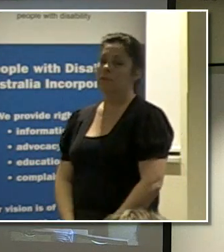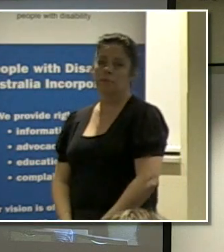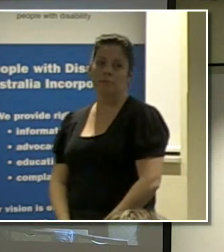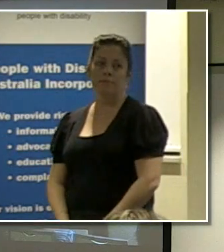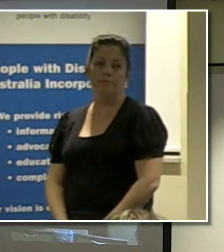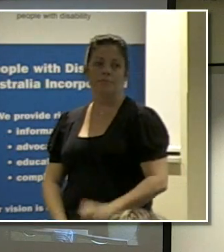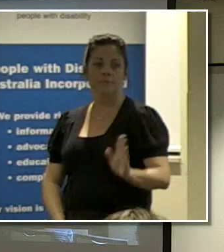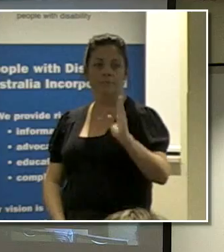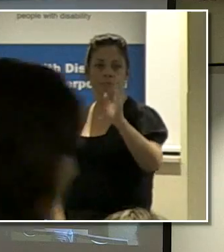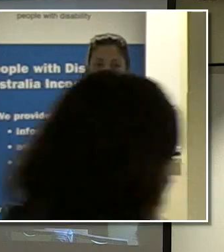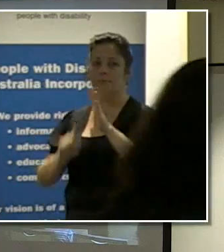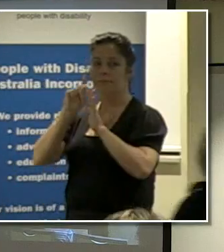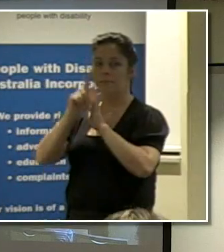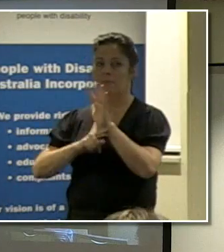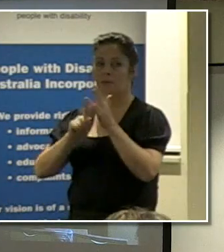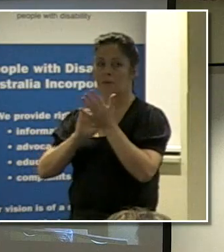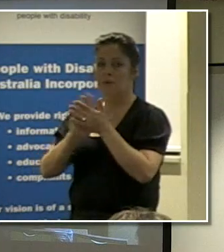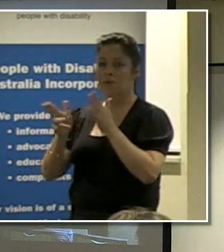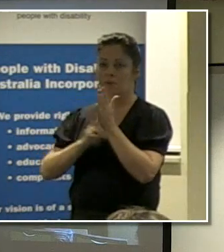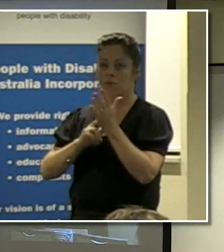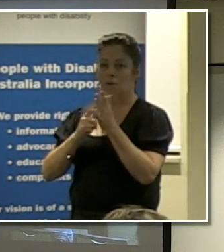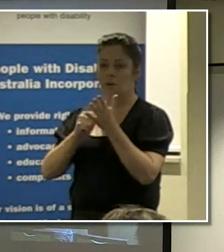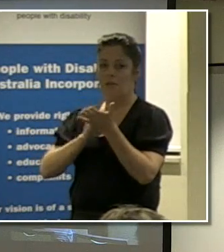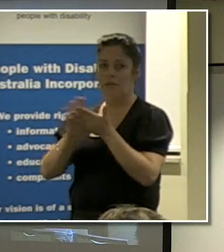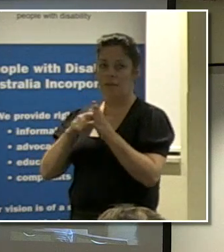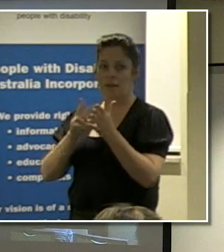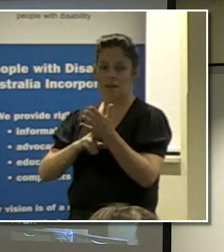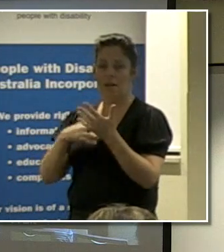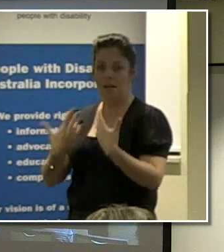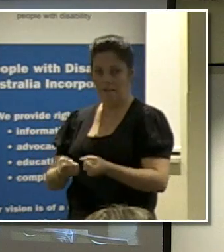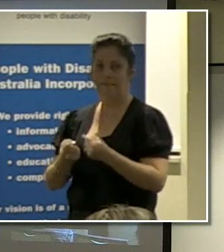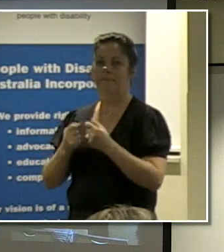Jonathan. We'll just wait till we get the microphone to you. Yep, go.